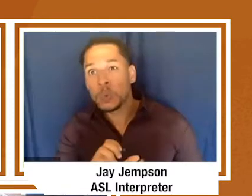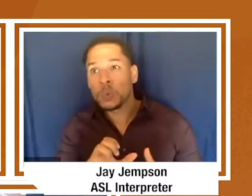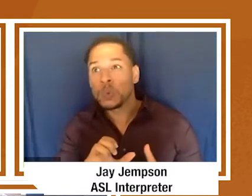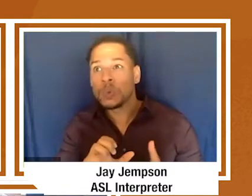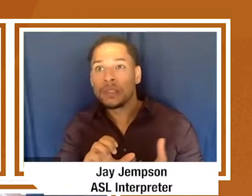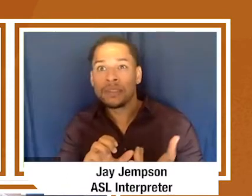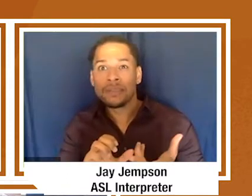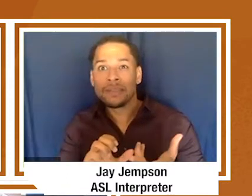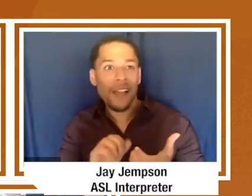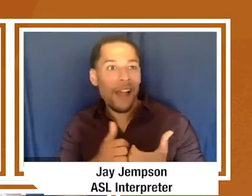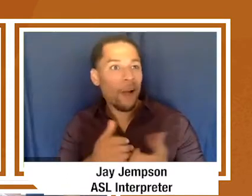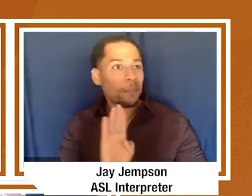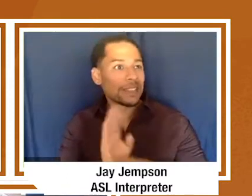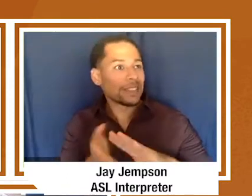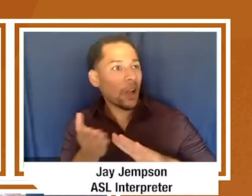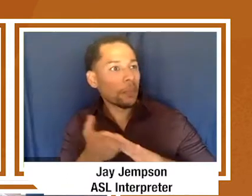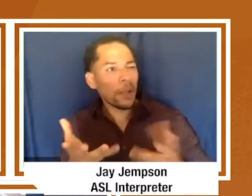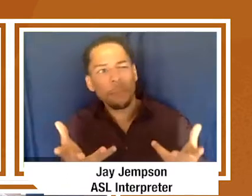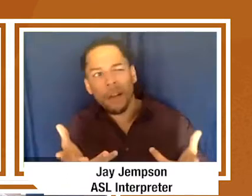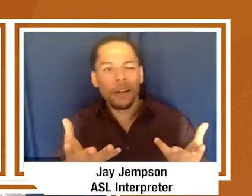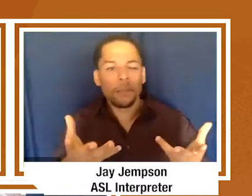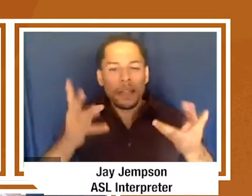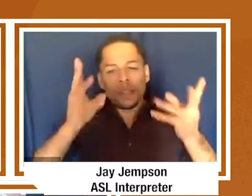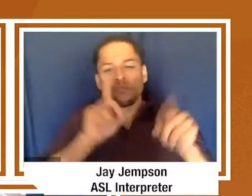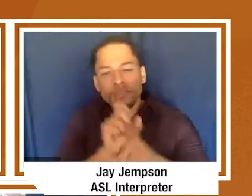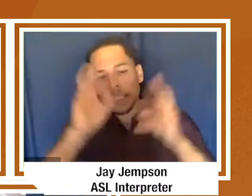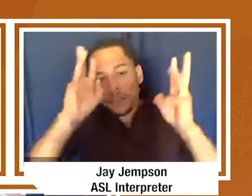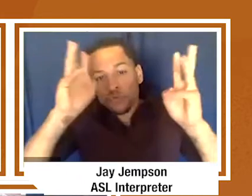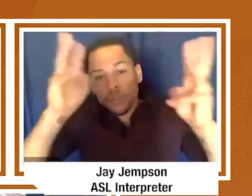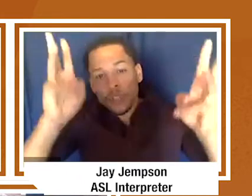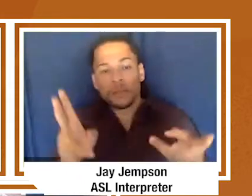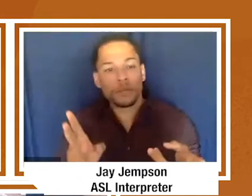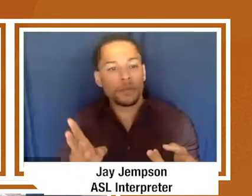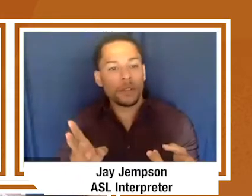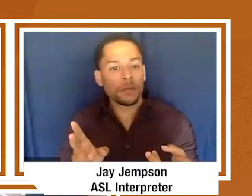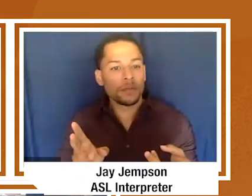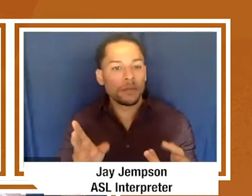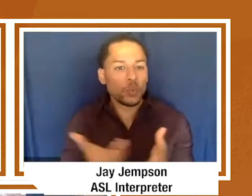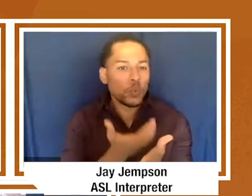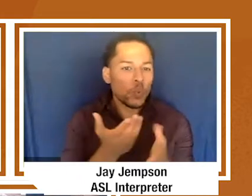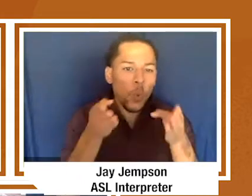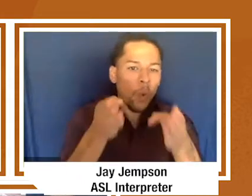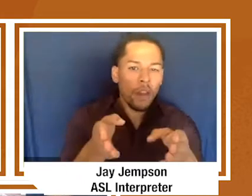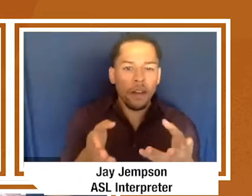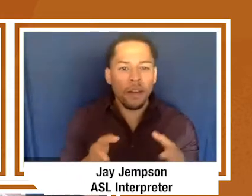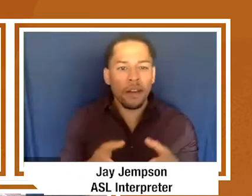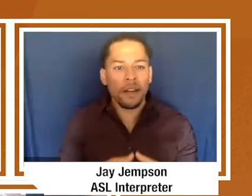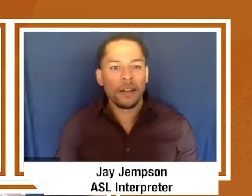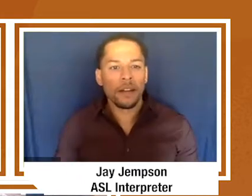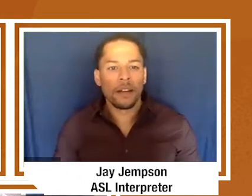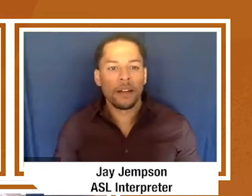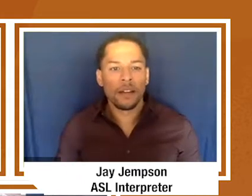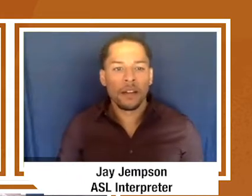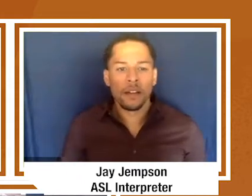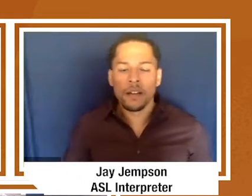innovative, but it's the mode of operation is so much, it's so much different in that thinking. But